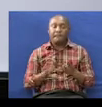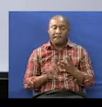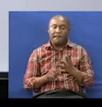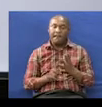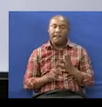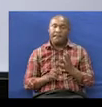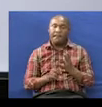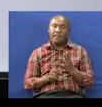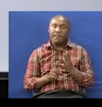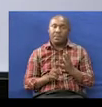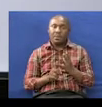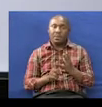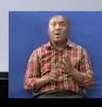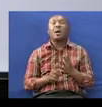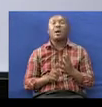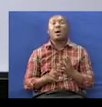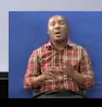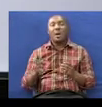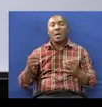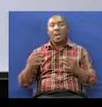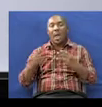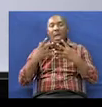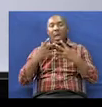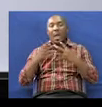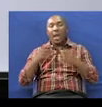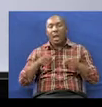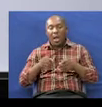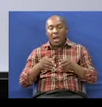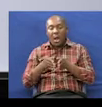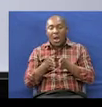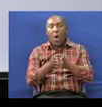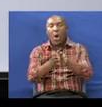Another part is air holes.